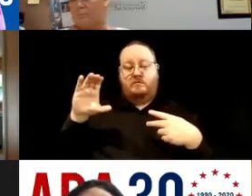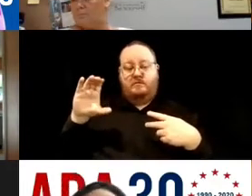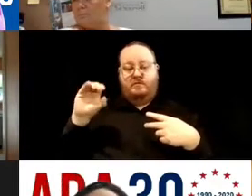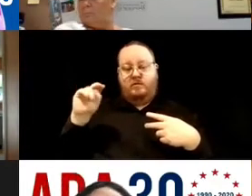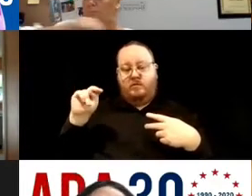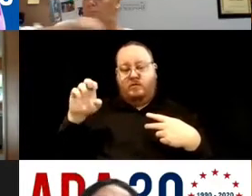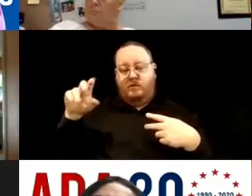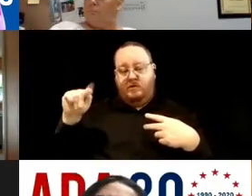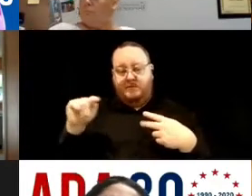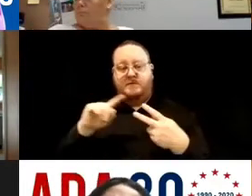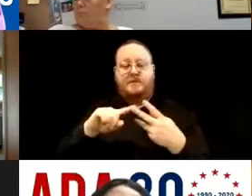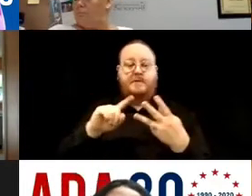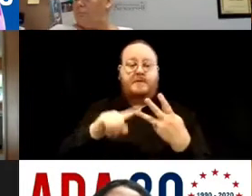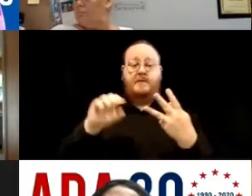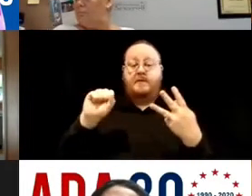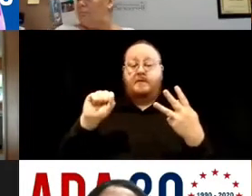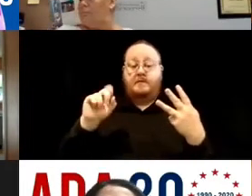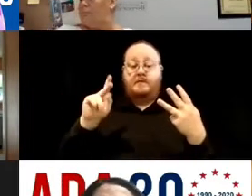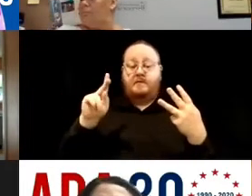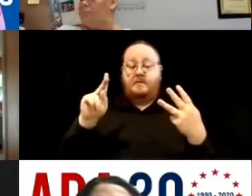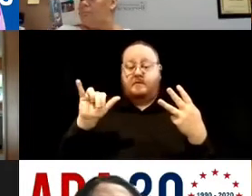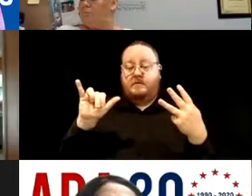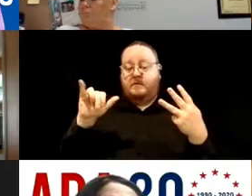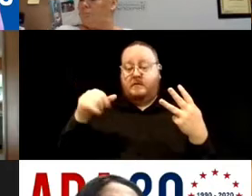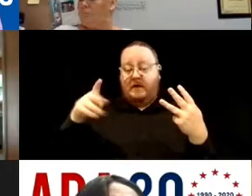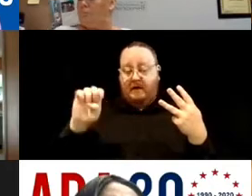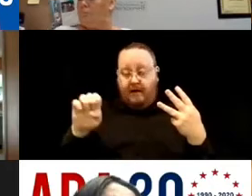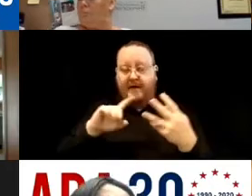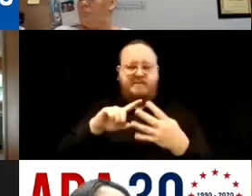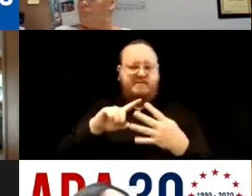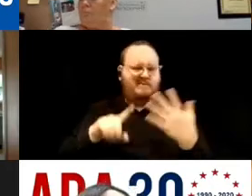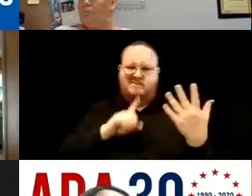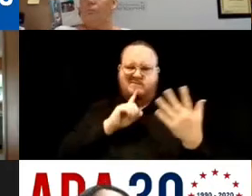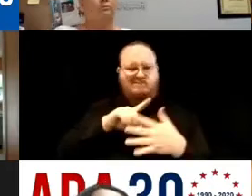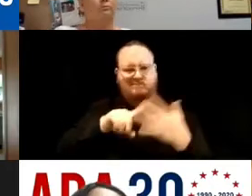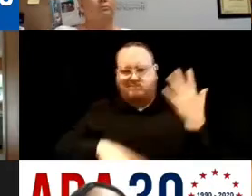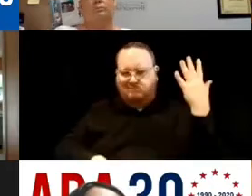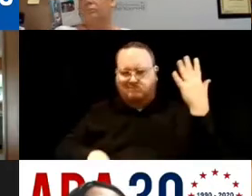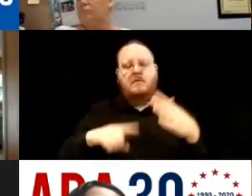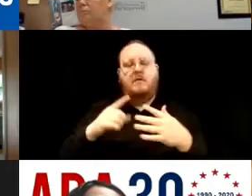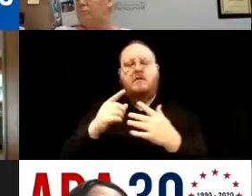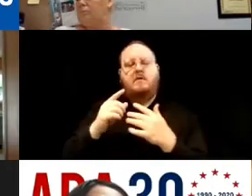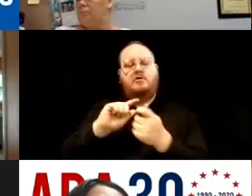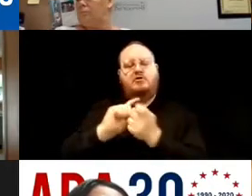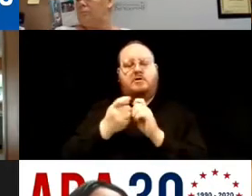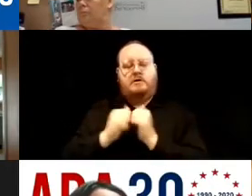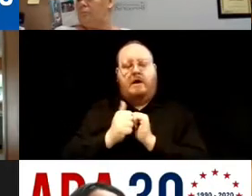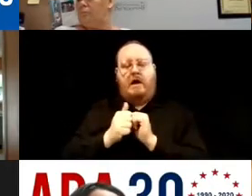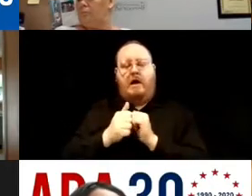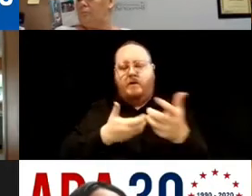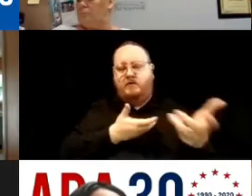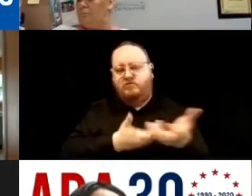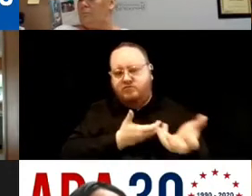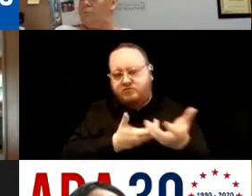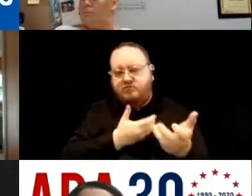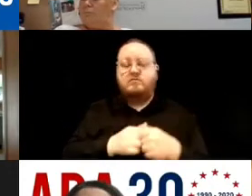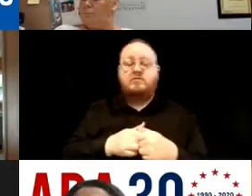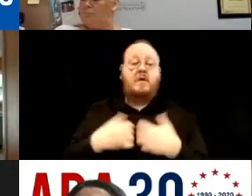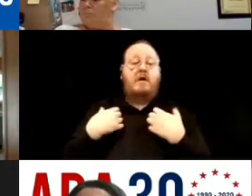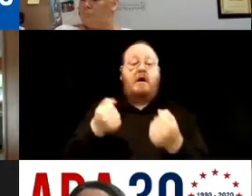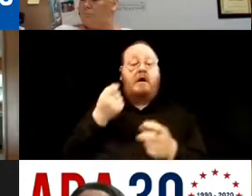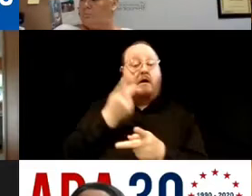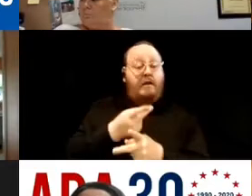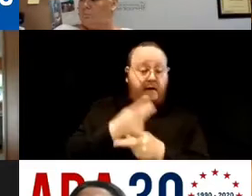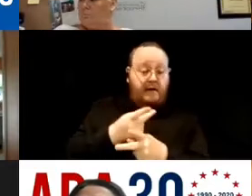changed how we relate to each other, how we receive our healthcare services, how we meet with